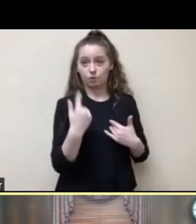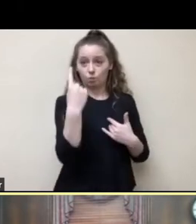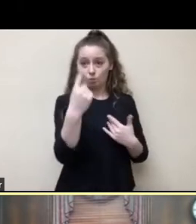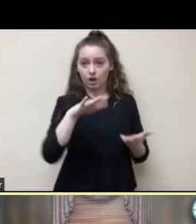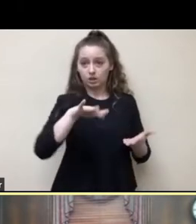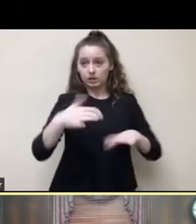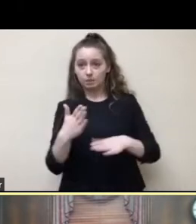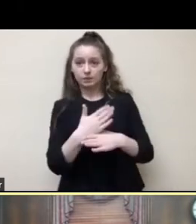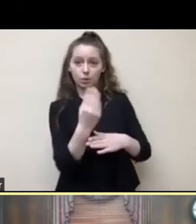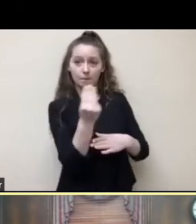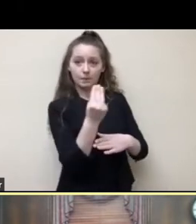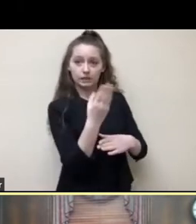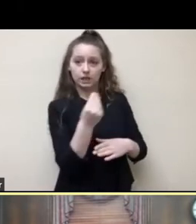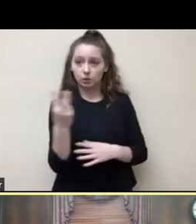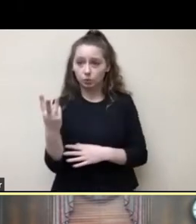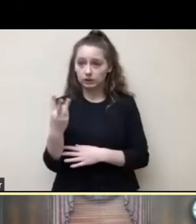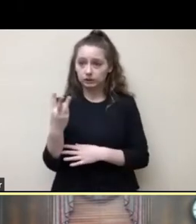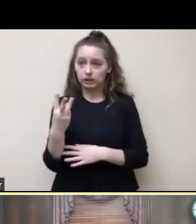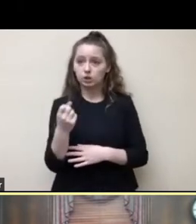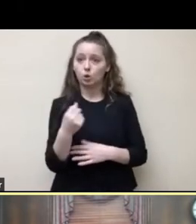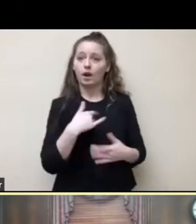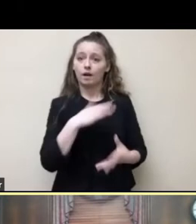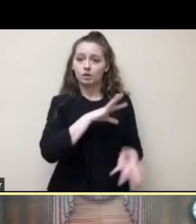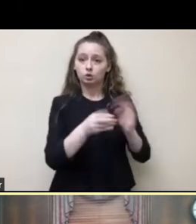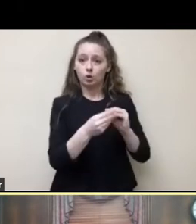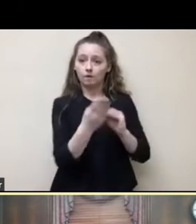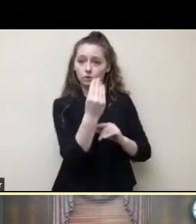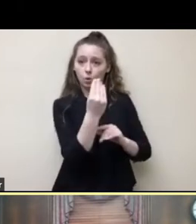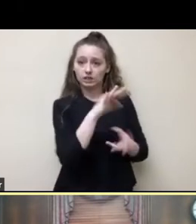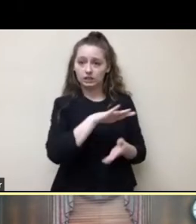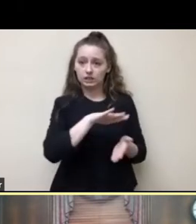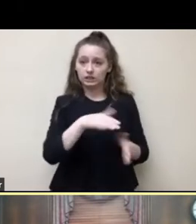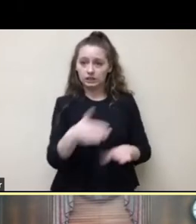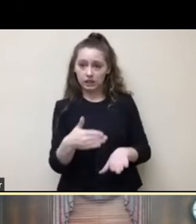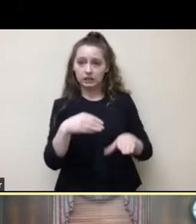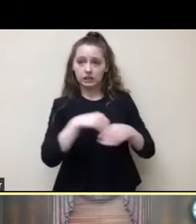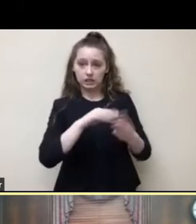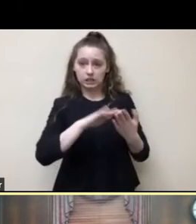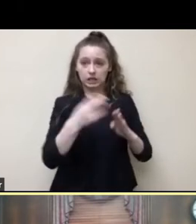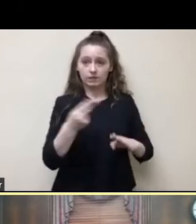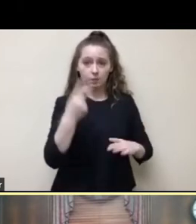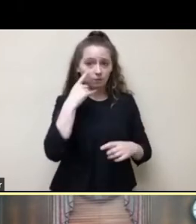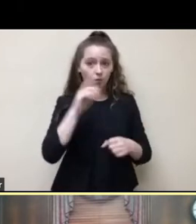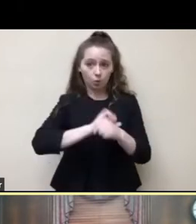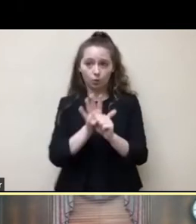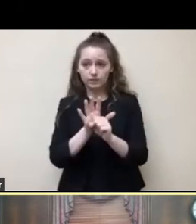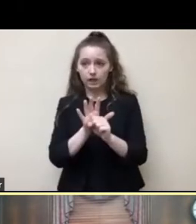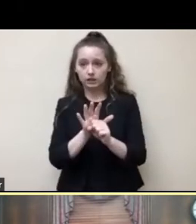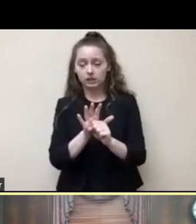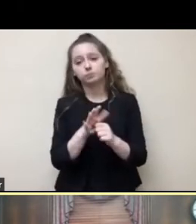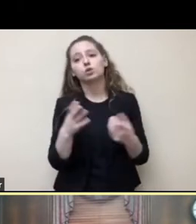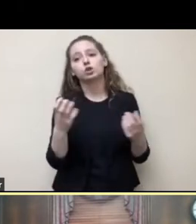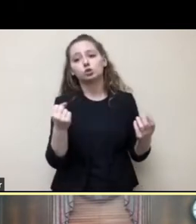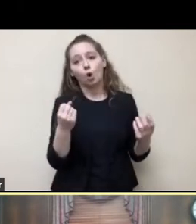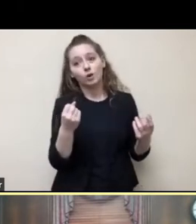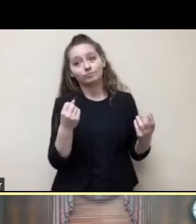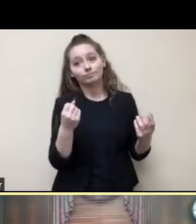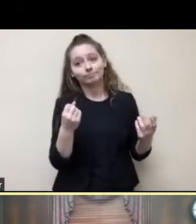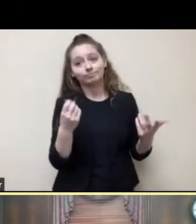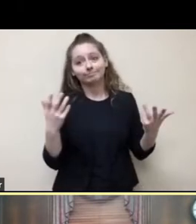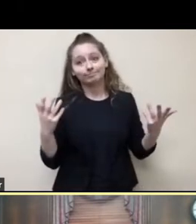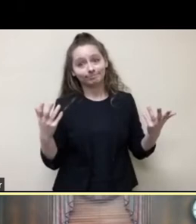and Wednesday. So we have a total of 14 fatalities in the city of Hammond for COVID-19. So that goes to emphasize what Chief